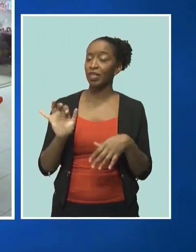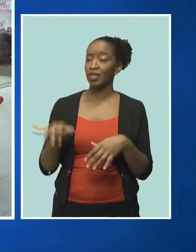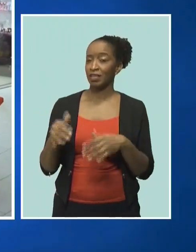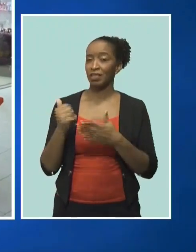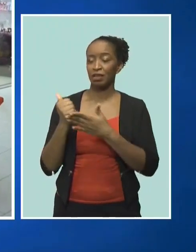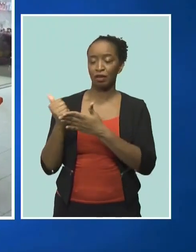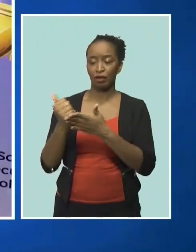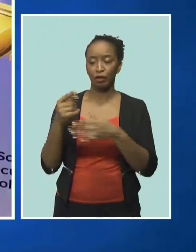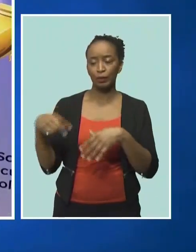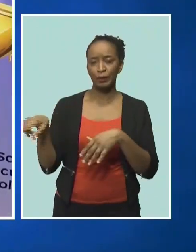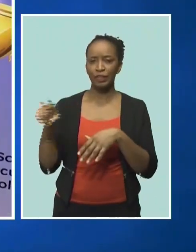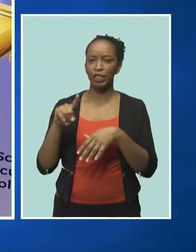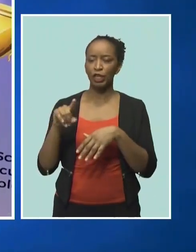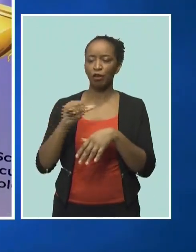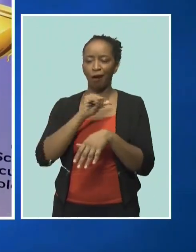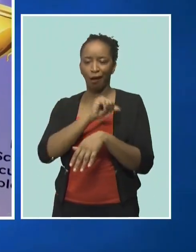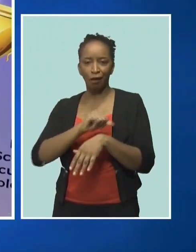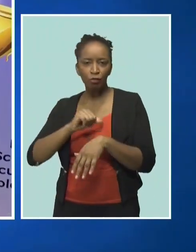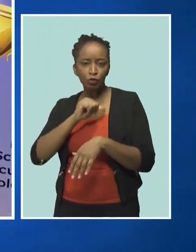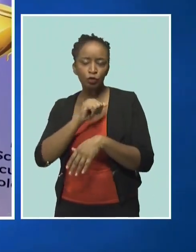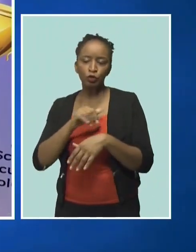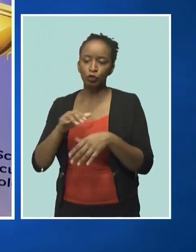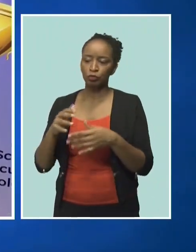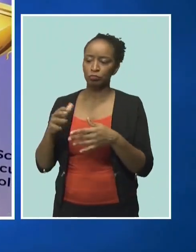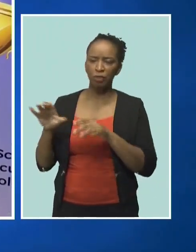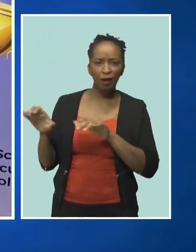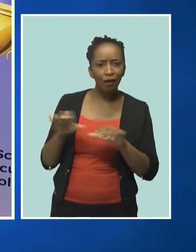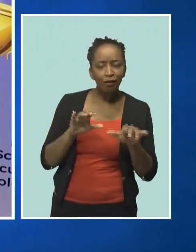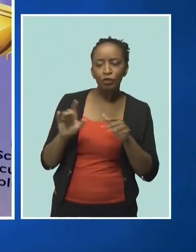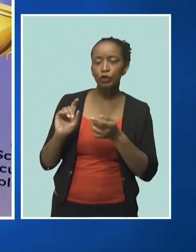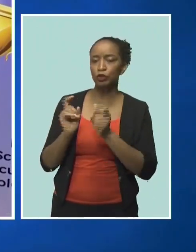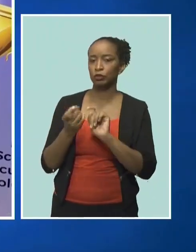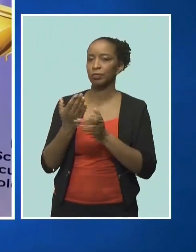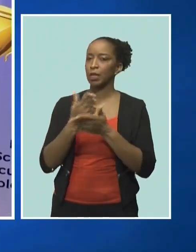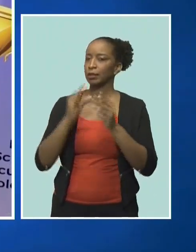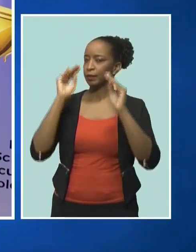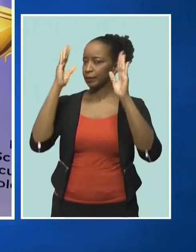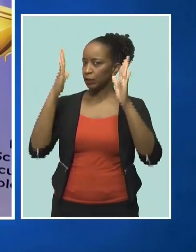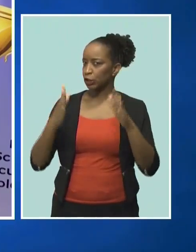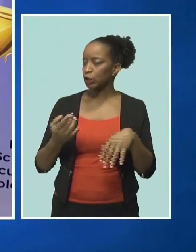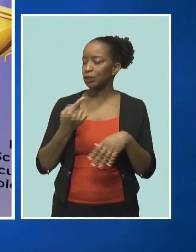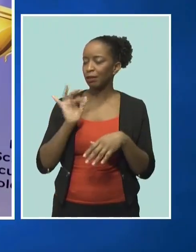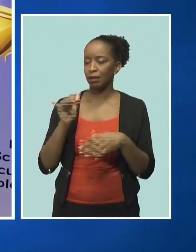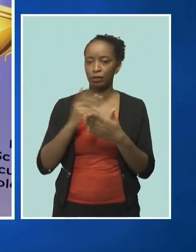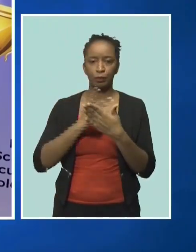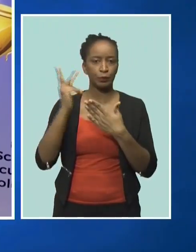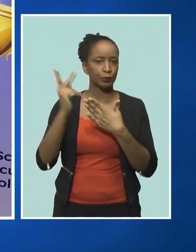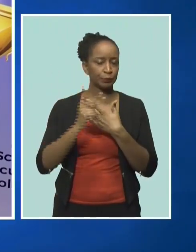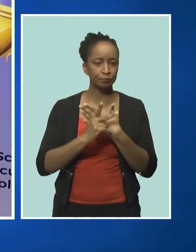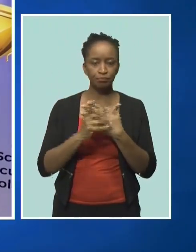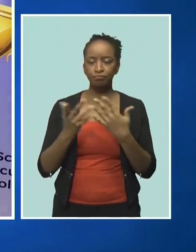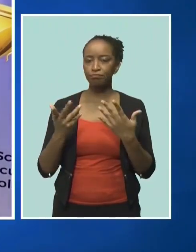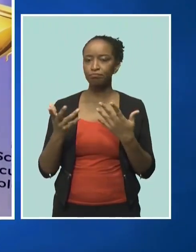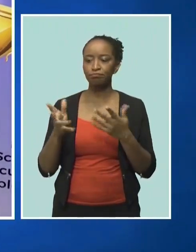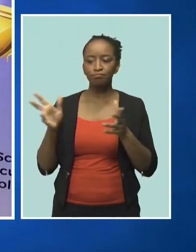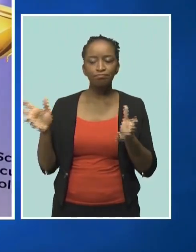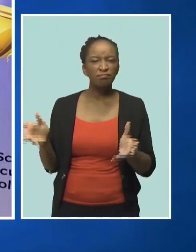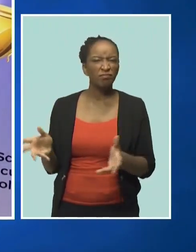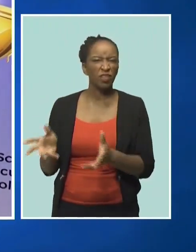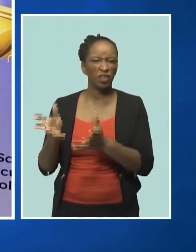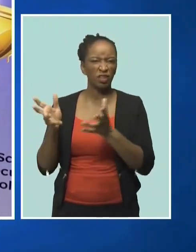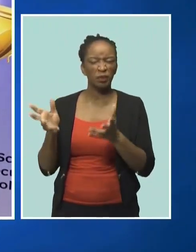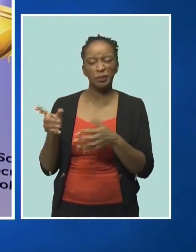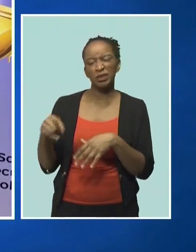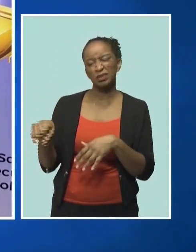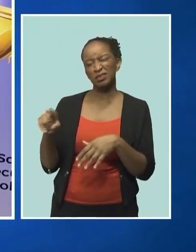had teachers who would have expressed that as a result of this program, the Mr. Executive Challenge, they've had boys who were kind of like at risk